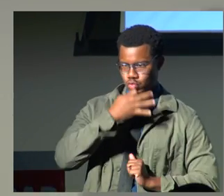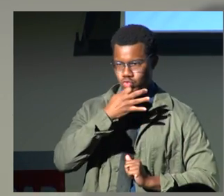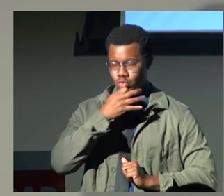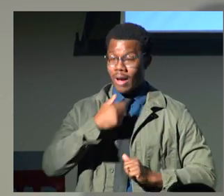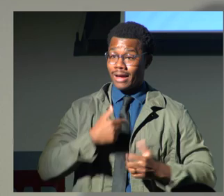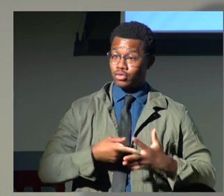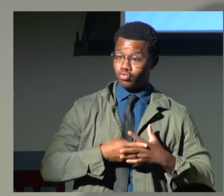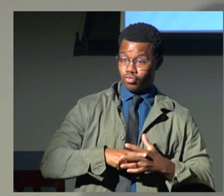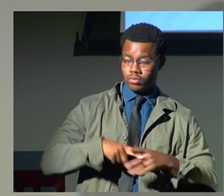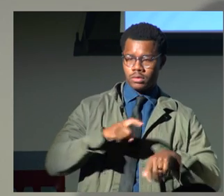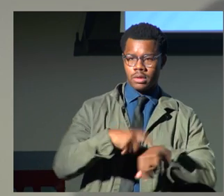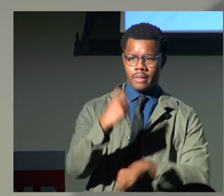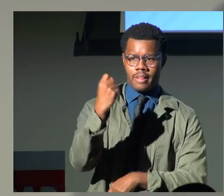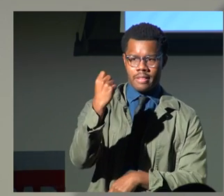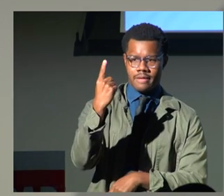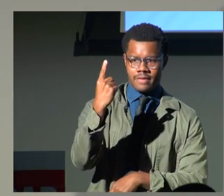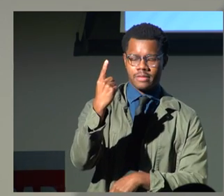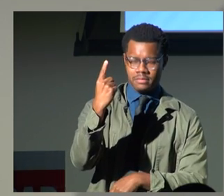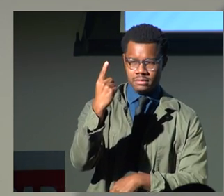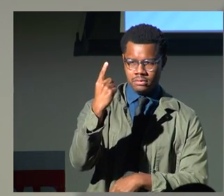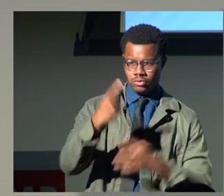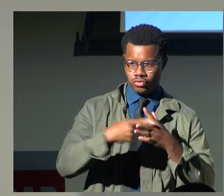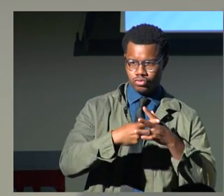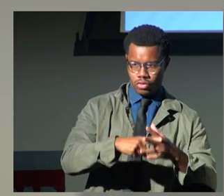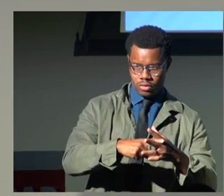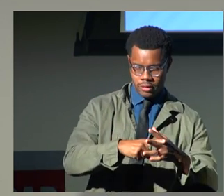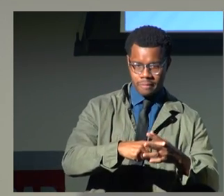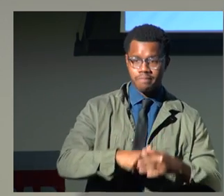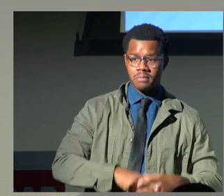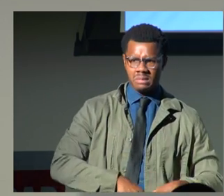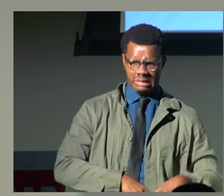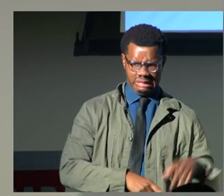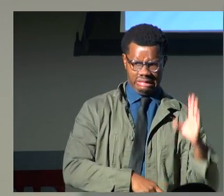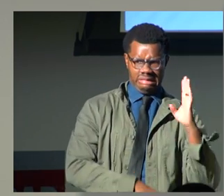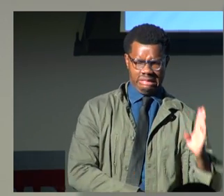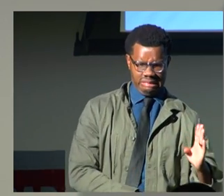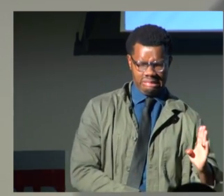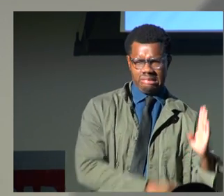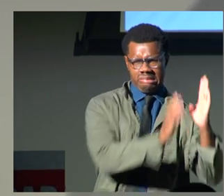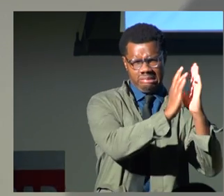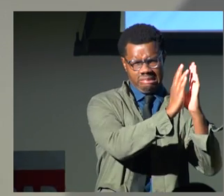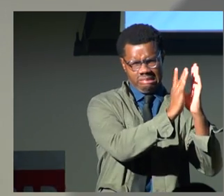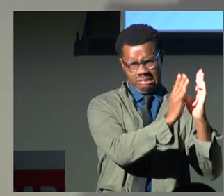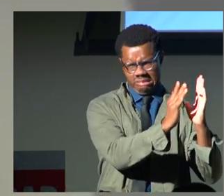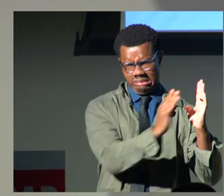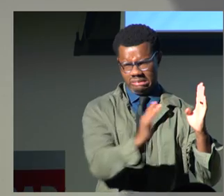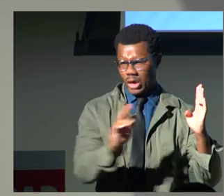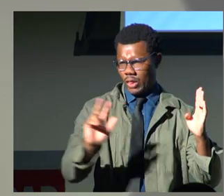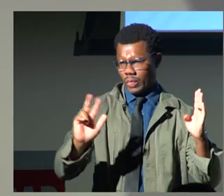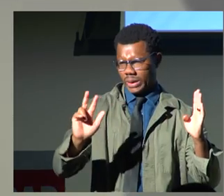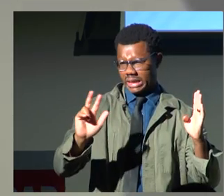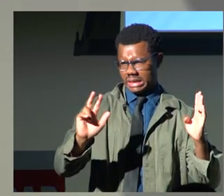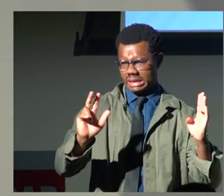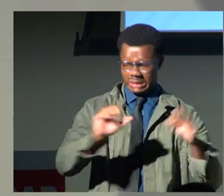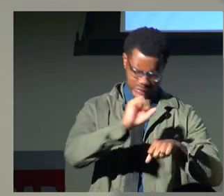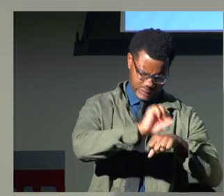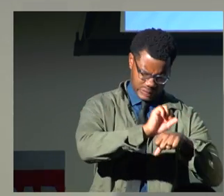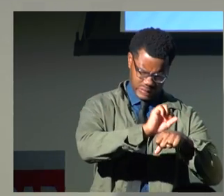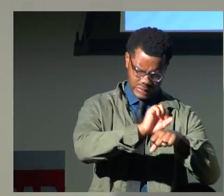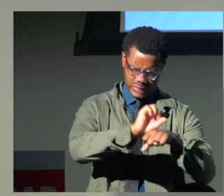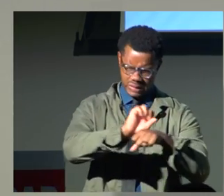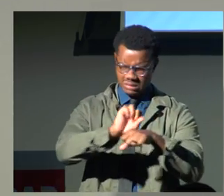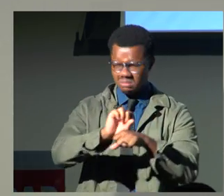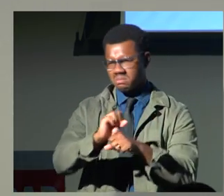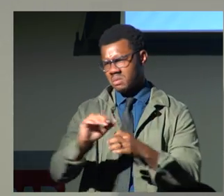11 o'clock. Correct. And then I work from 11 to 3 p.m. I take a 15-minute break. Then